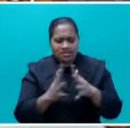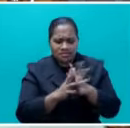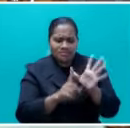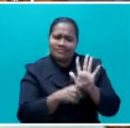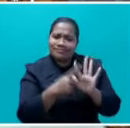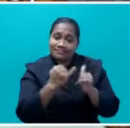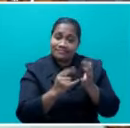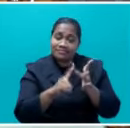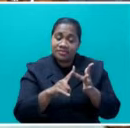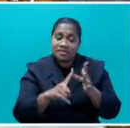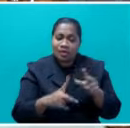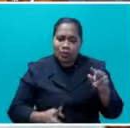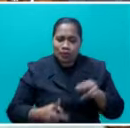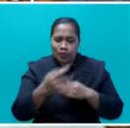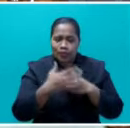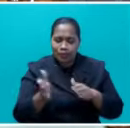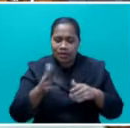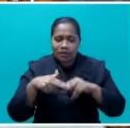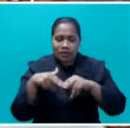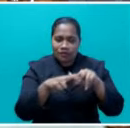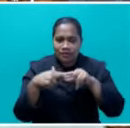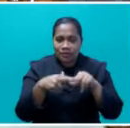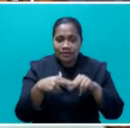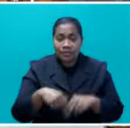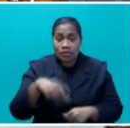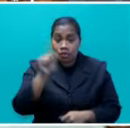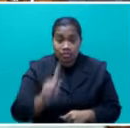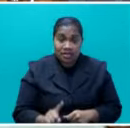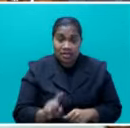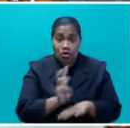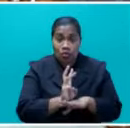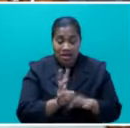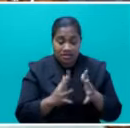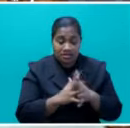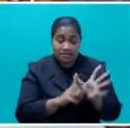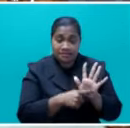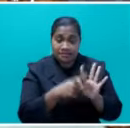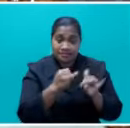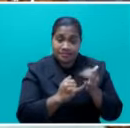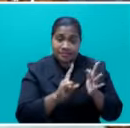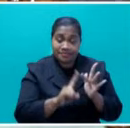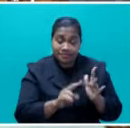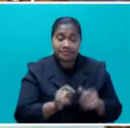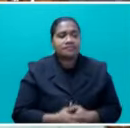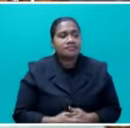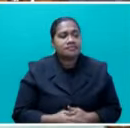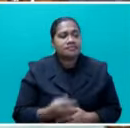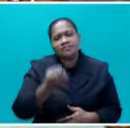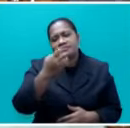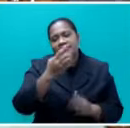transmission sites across Fiji. To date, Wailesi, through budgetary allocation of a number of budgets, has invested a capex of about $45